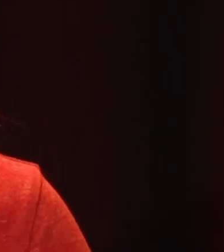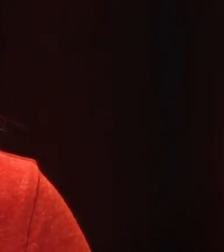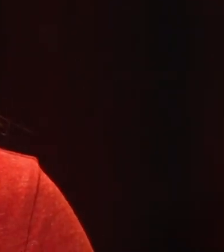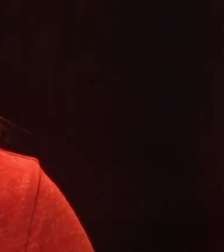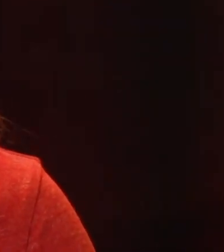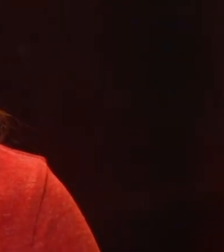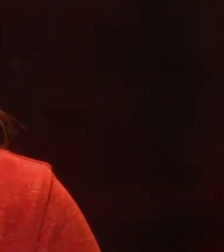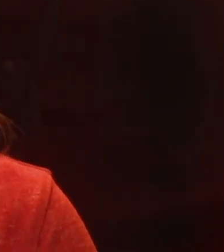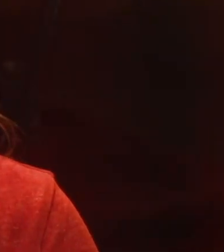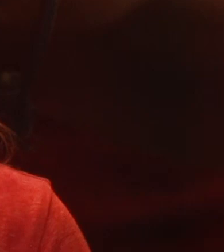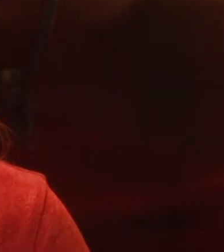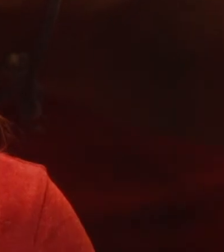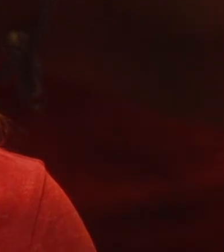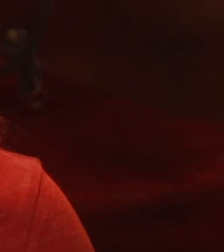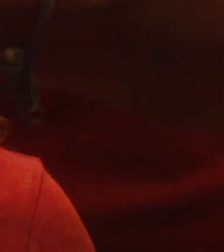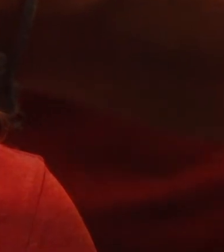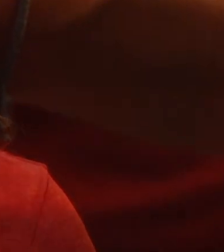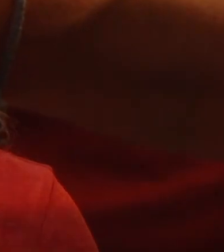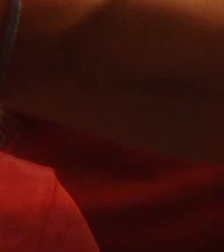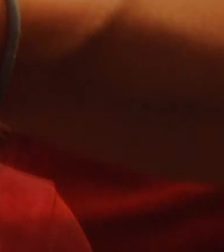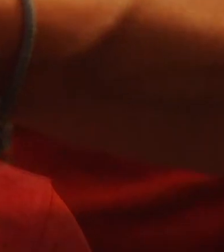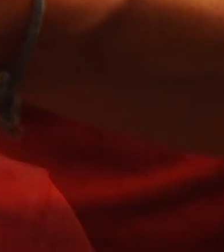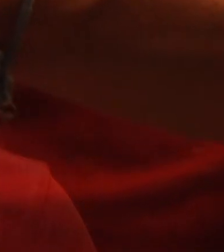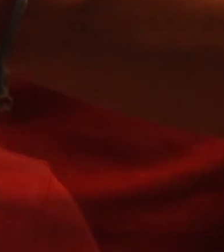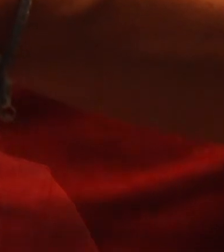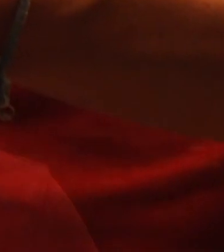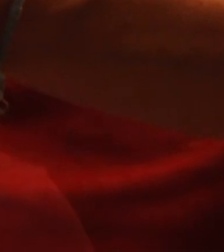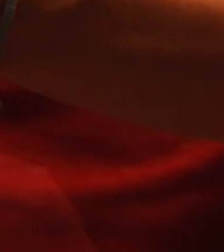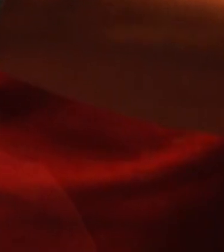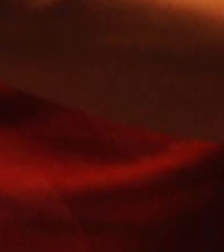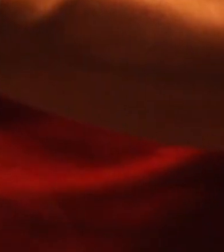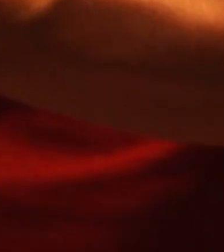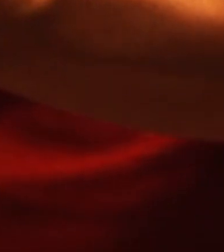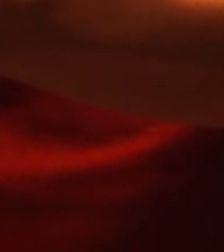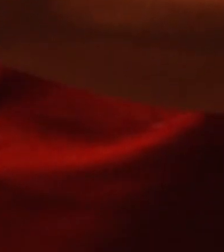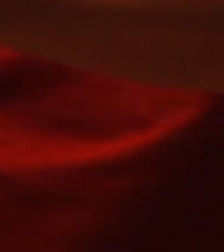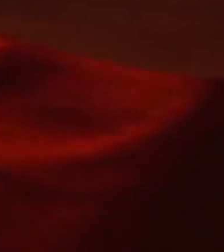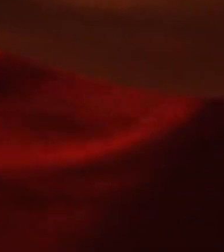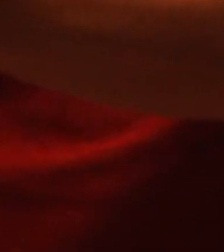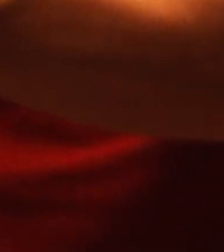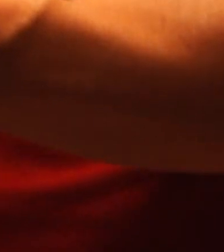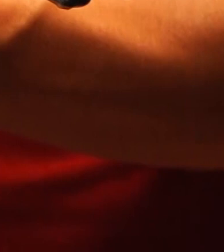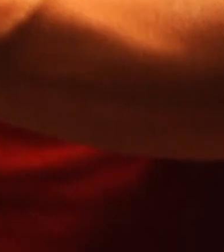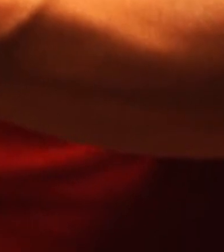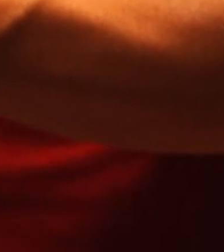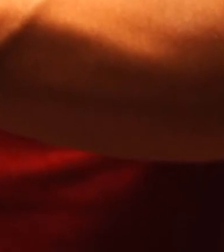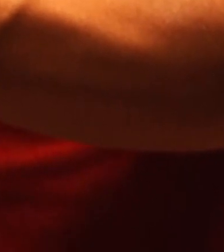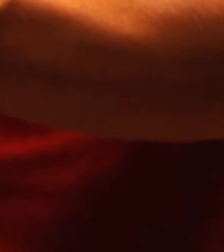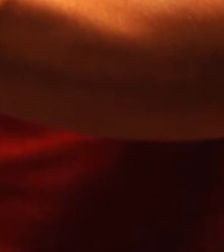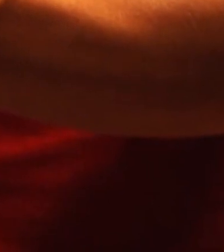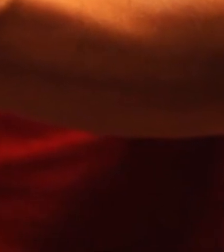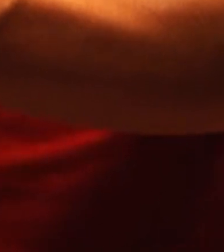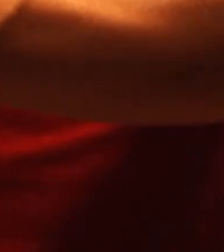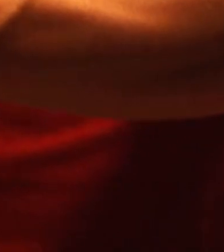The walls are closing in, so let it out. On the